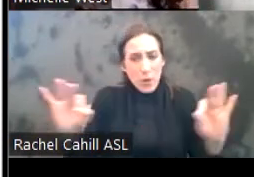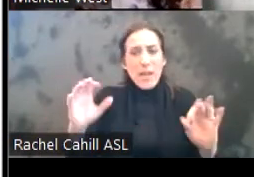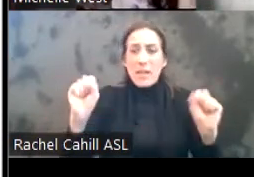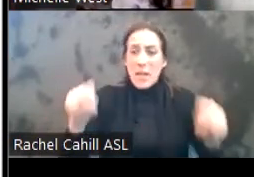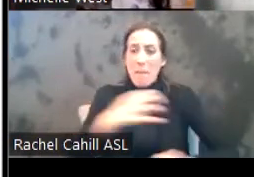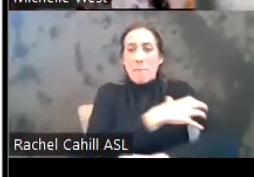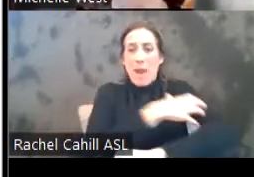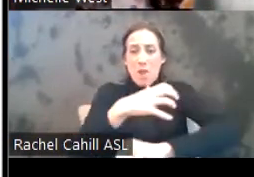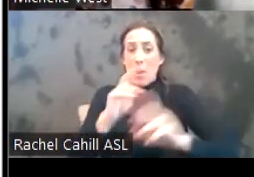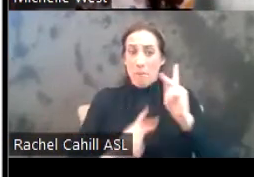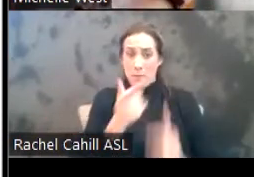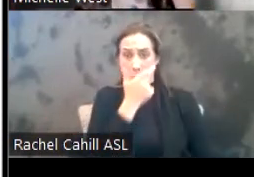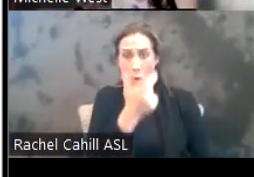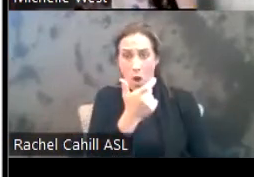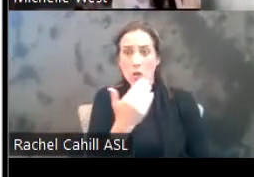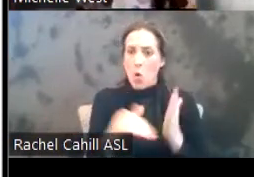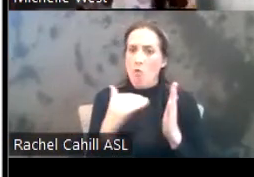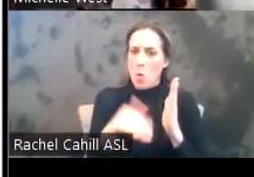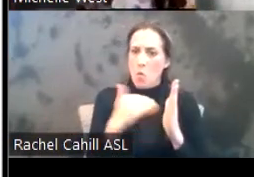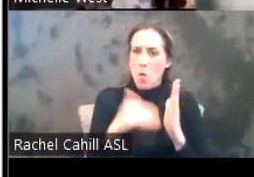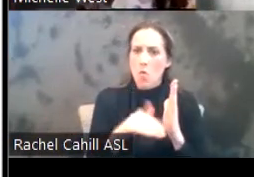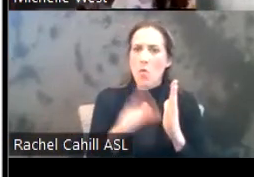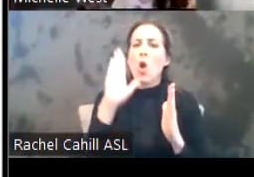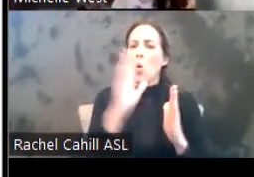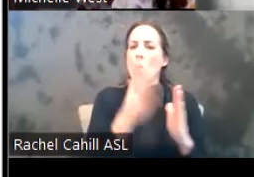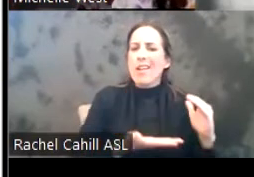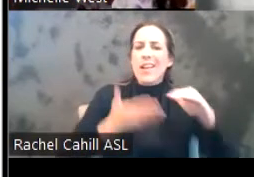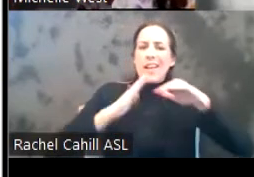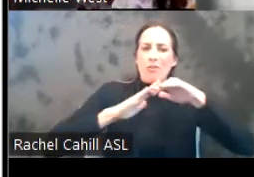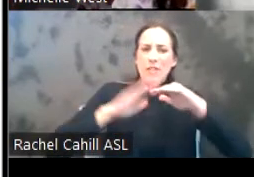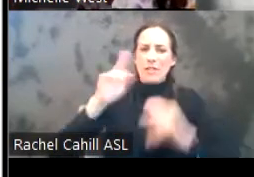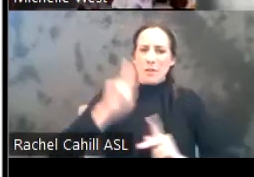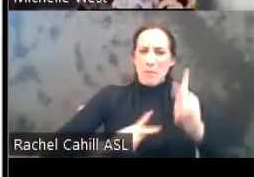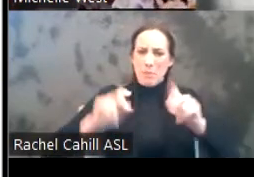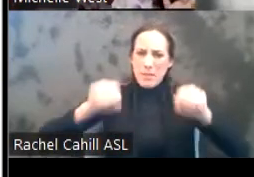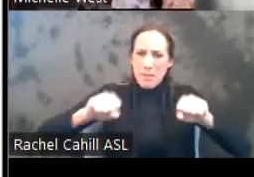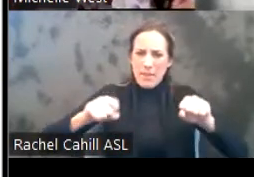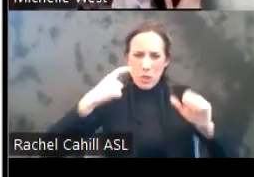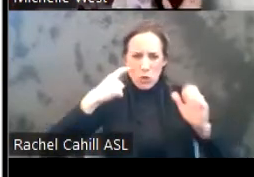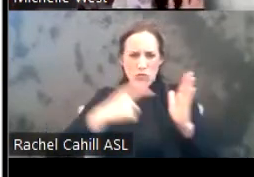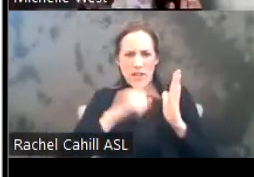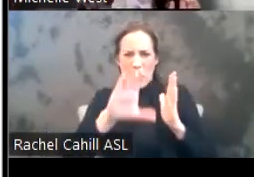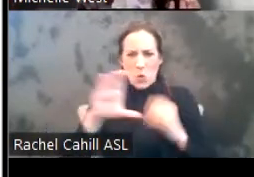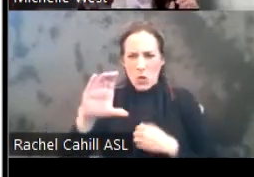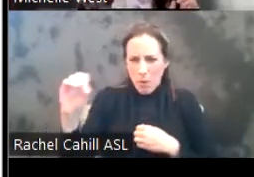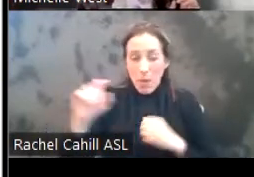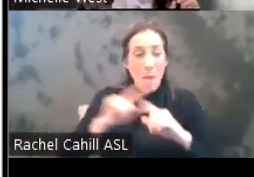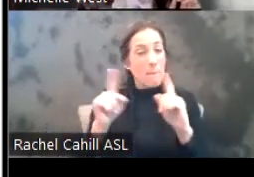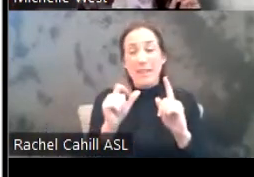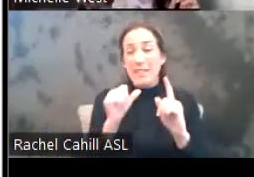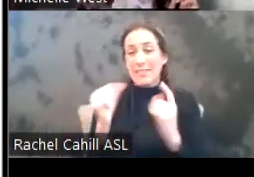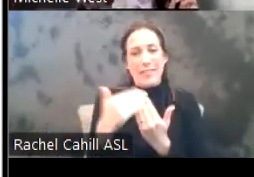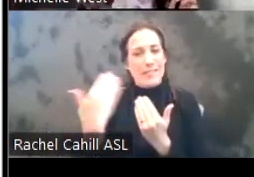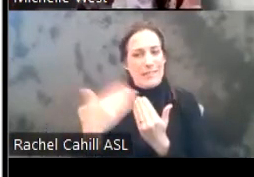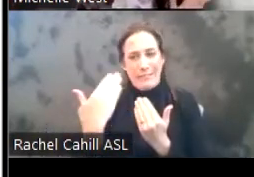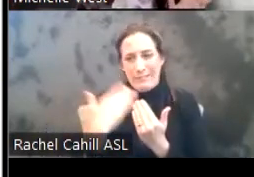will see it over and over and over again. And it'll build your brand identity. But it isn't the easiest thing to get, just so you know. If you